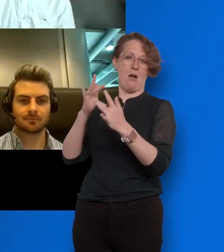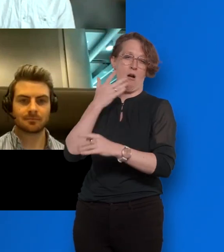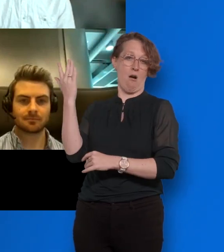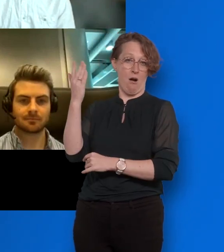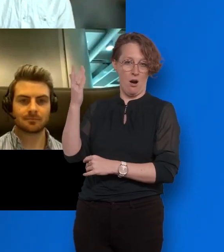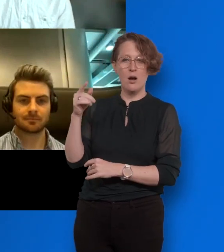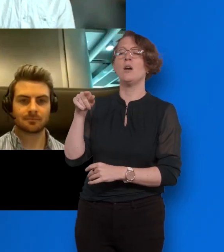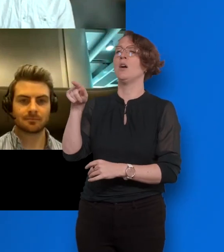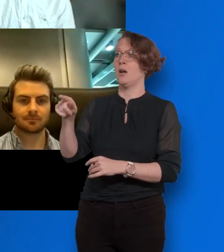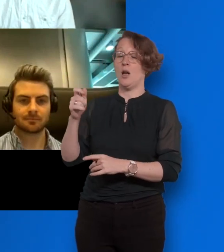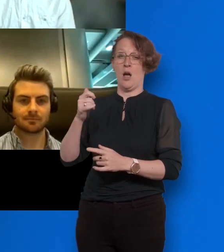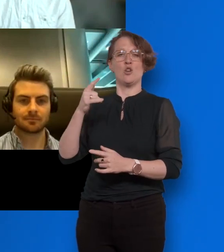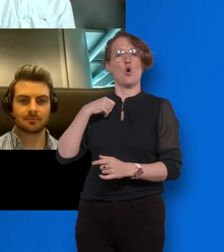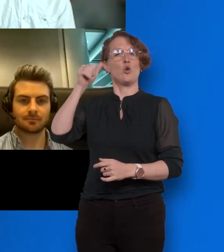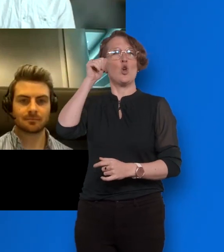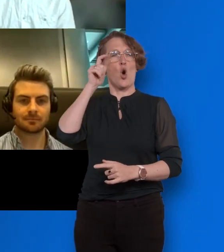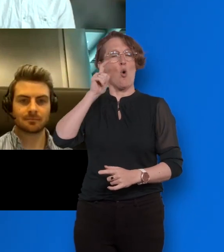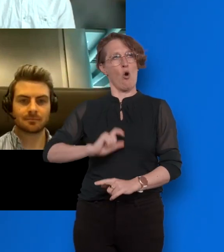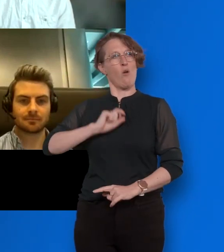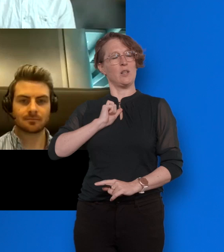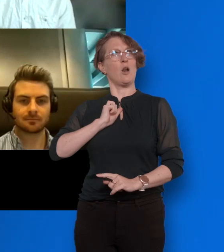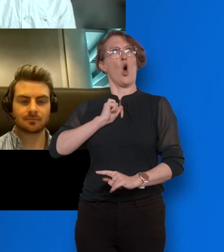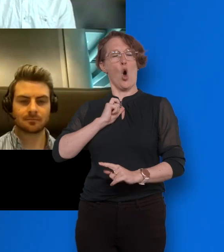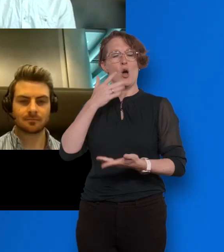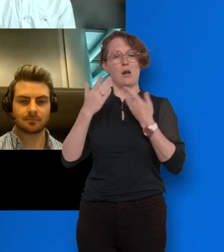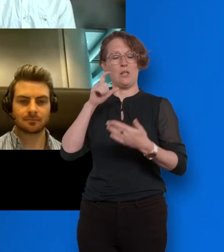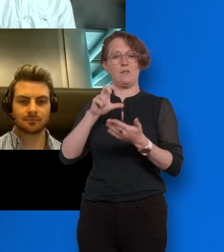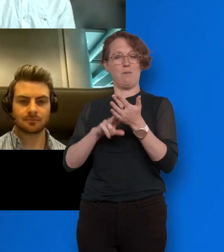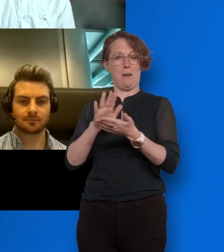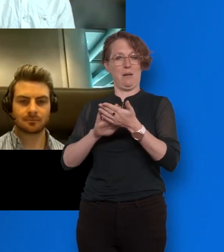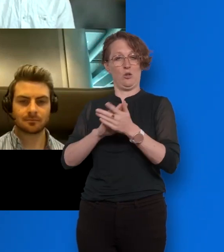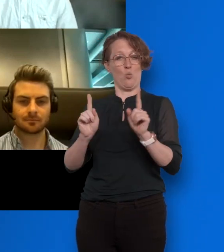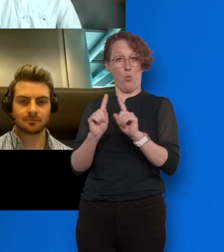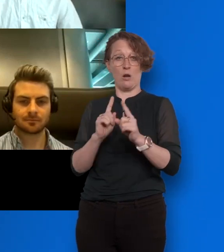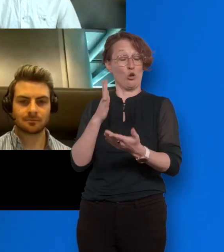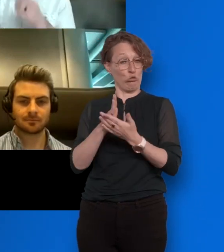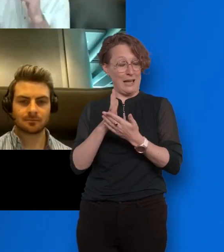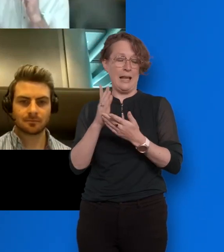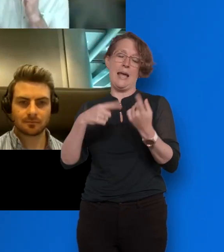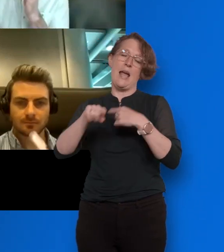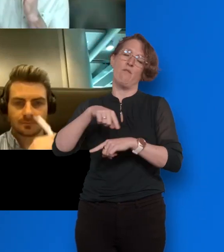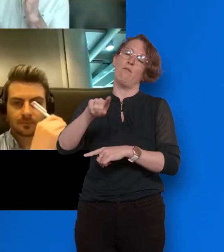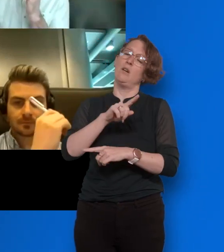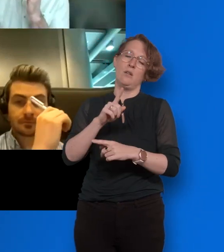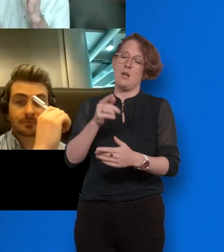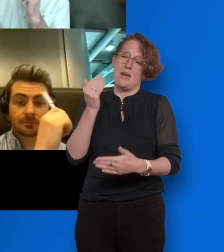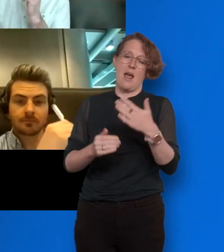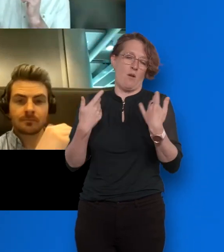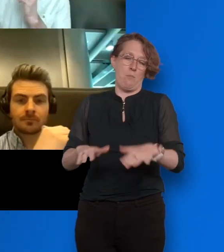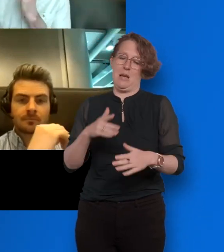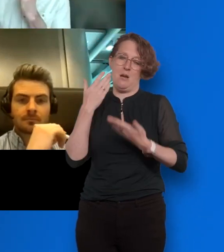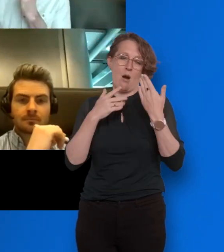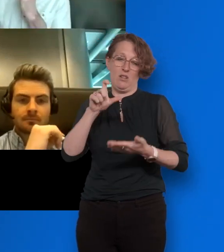least instill confidence in what the narrative CV means, why it's important. So I'd really turn to that if you don't yet have any written